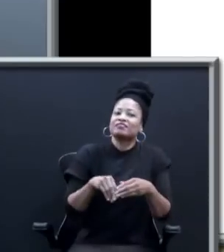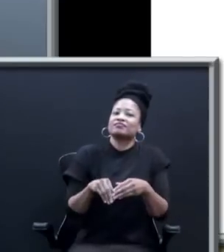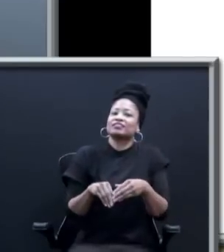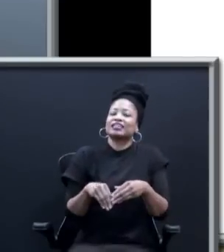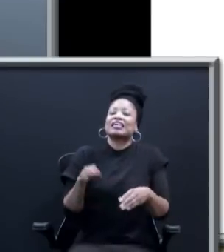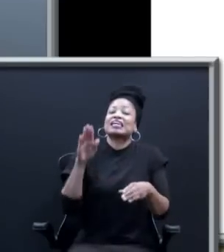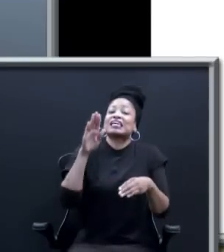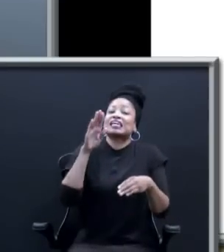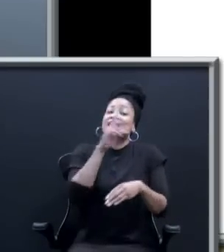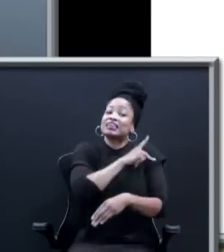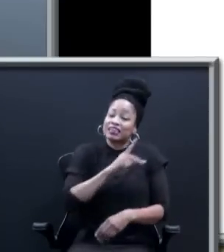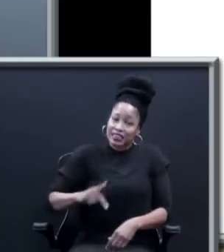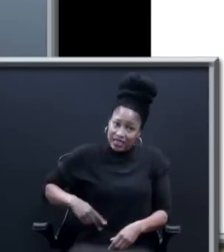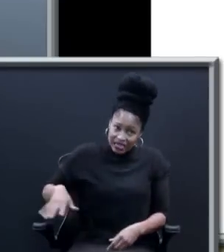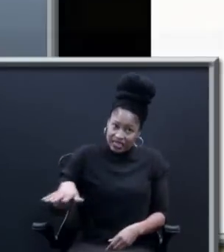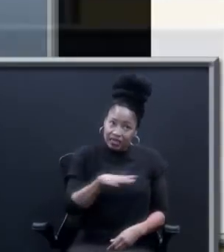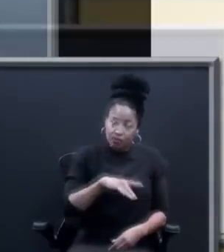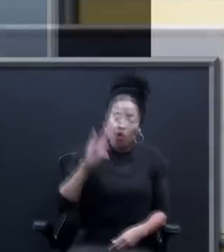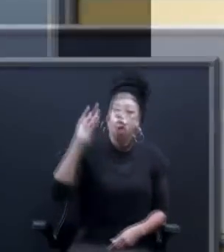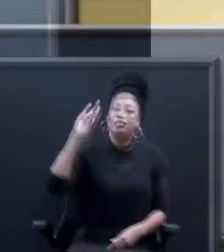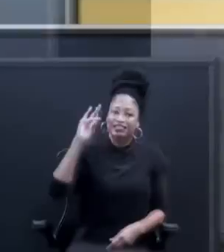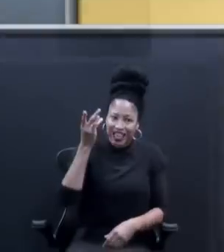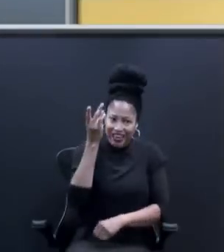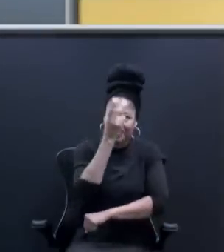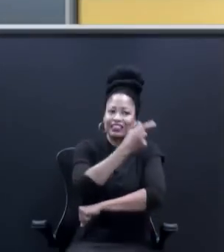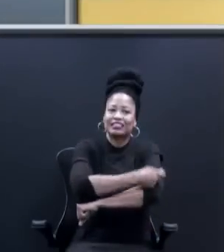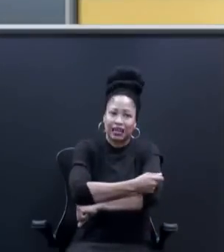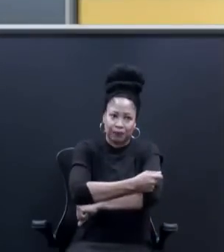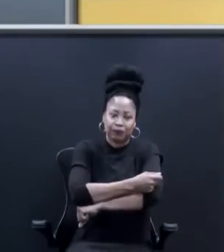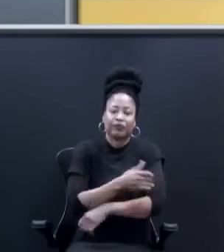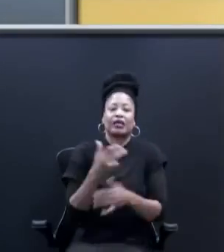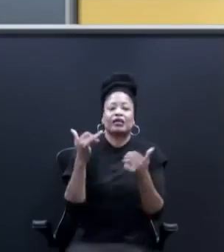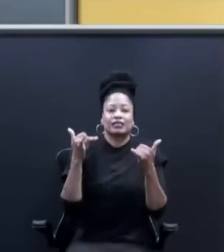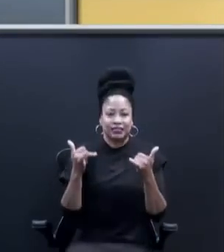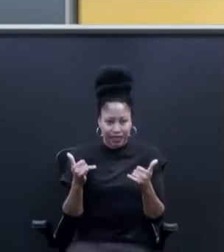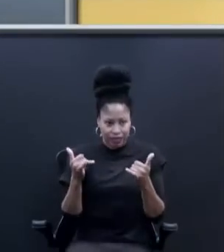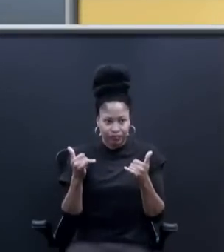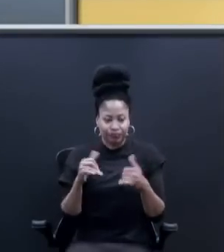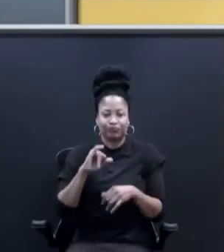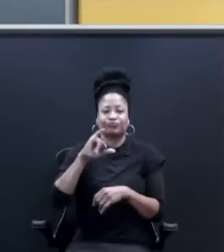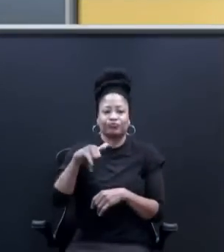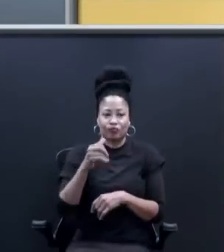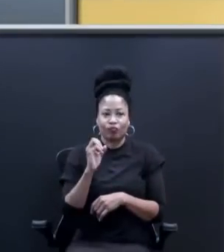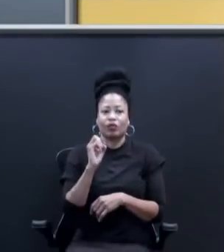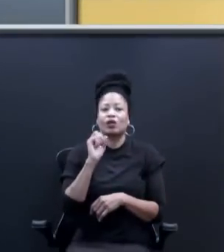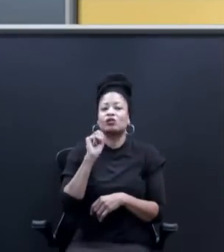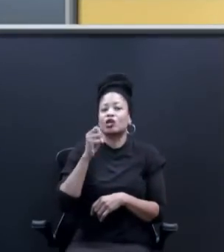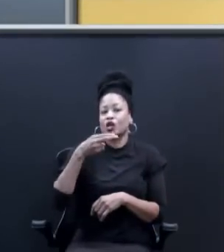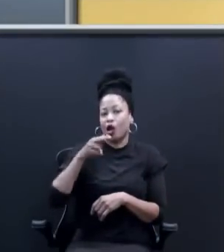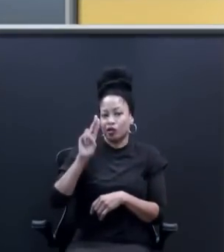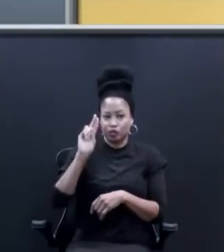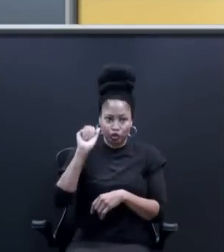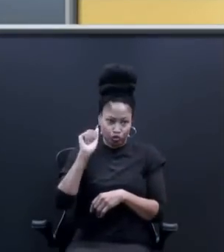that? Now let's go to Joshua, the 5th chapter. Joshua chapter 5.